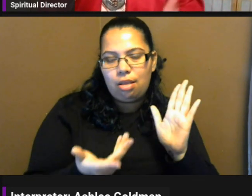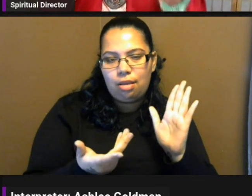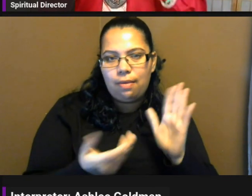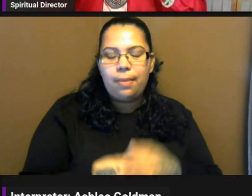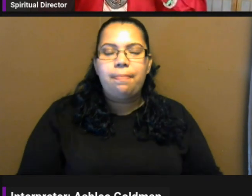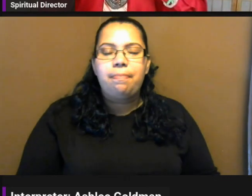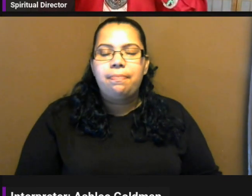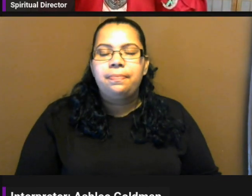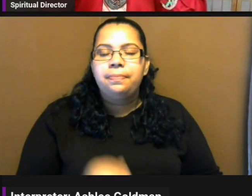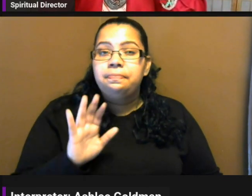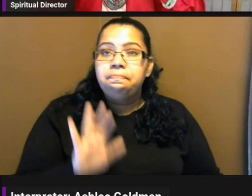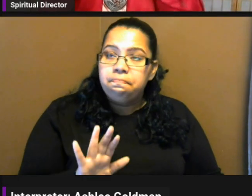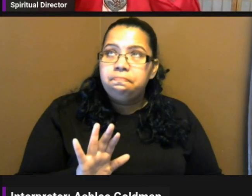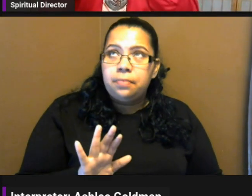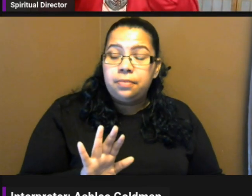Now,